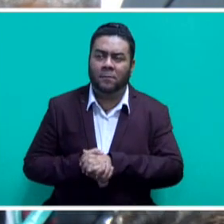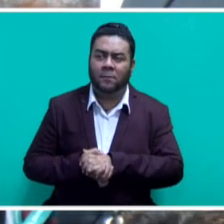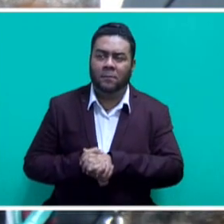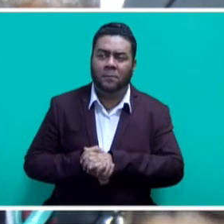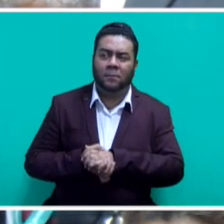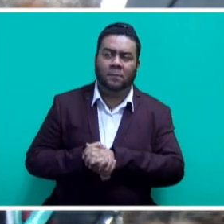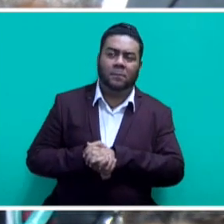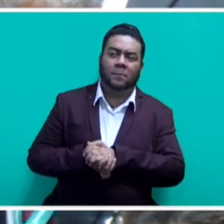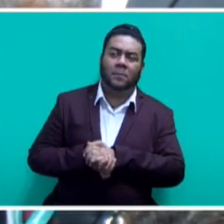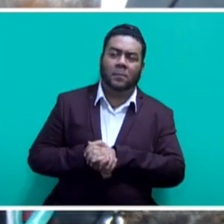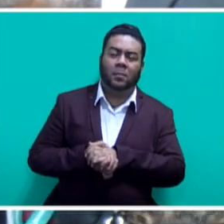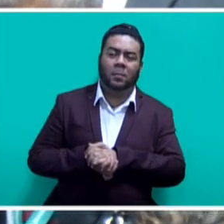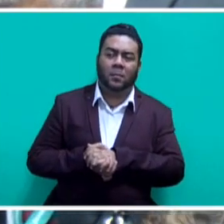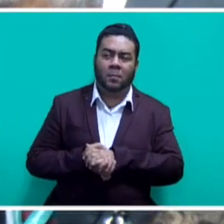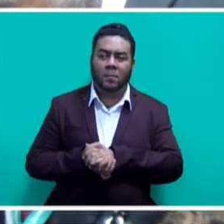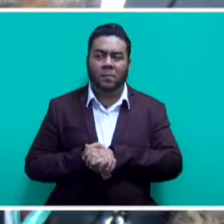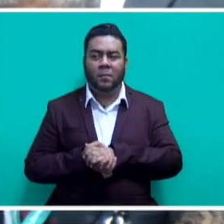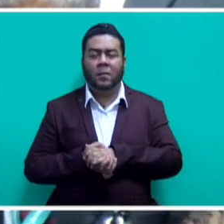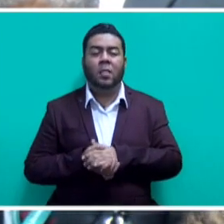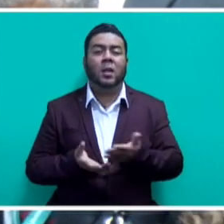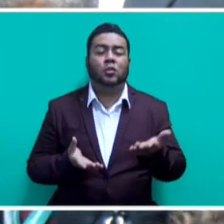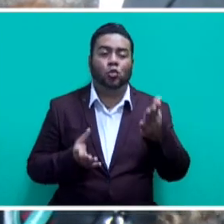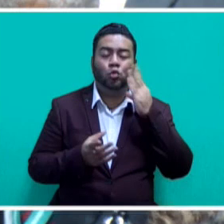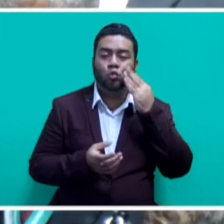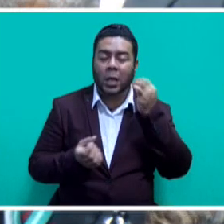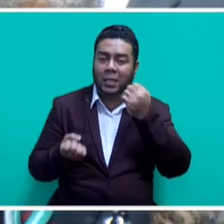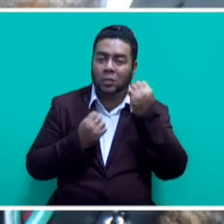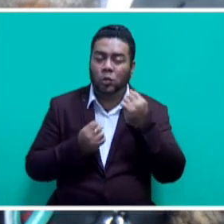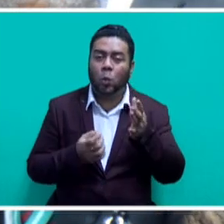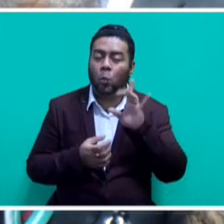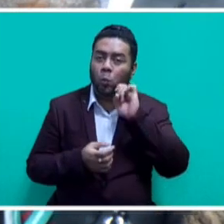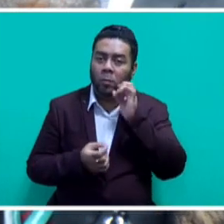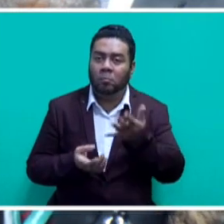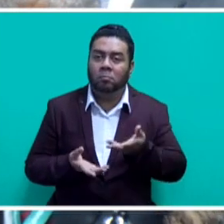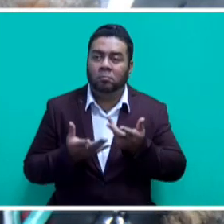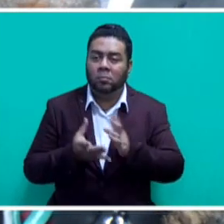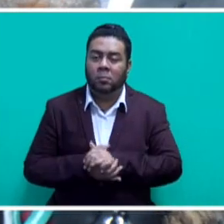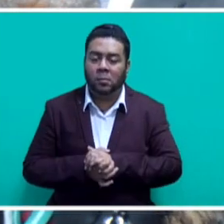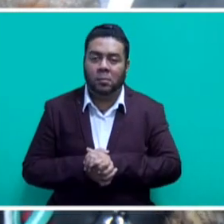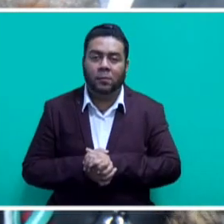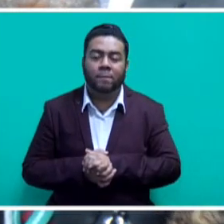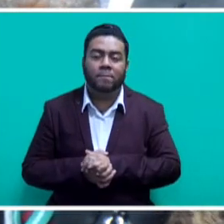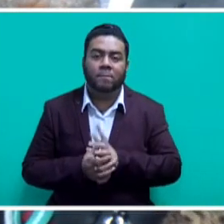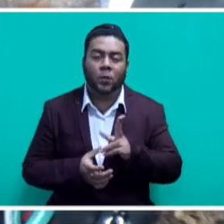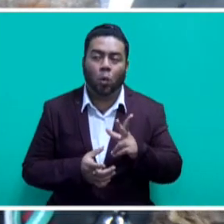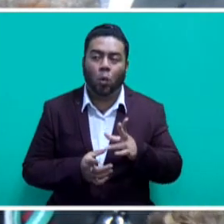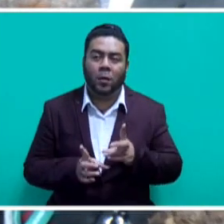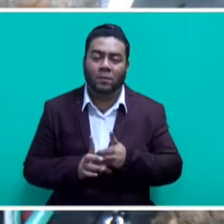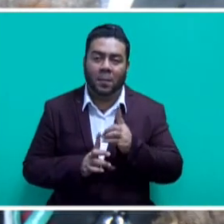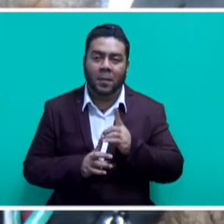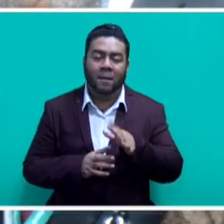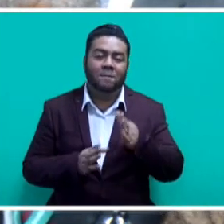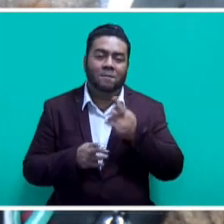scale. The sugar industry has provided a budget of 5 million for the sugarcane development and farmers'